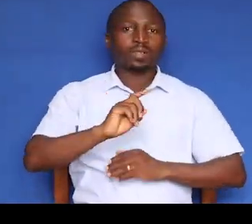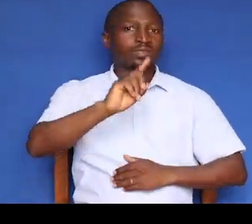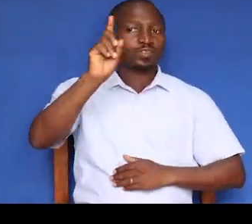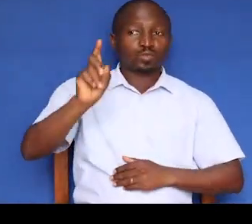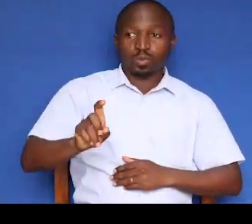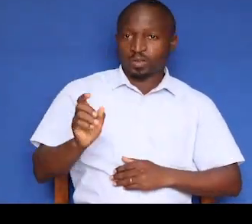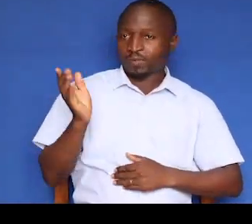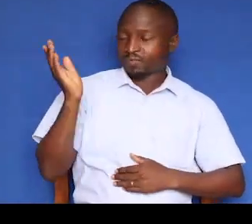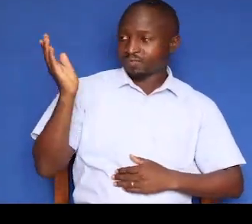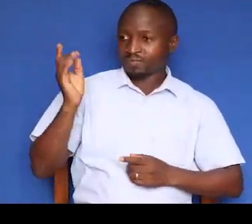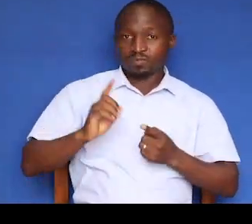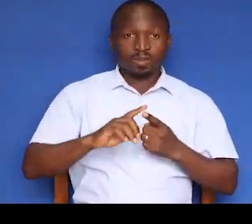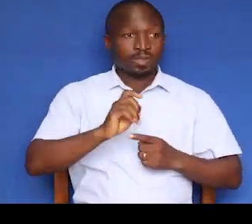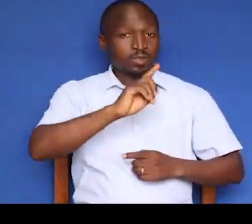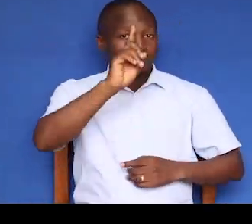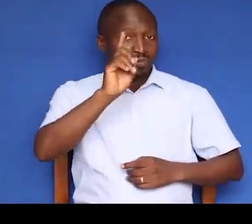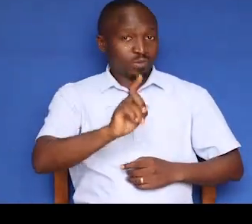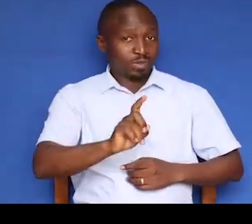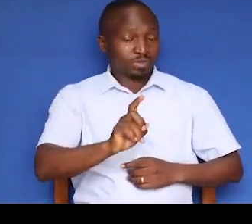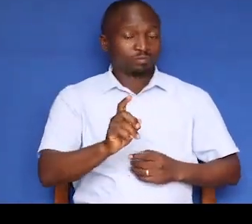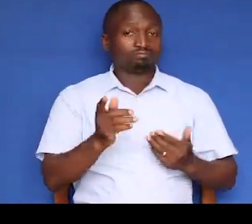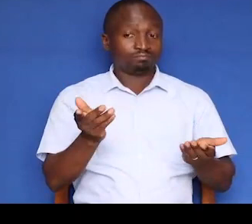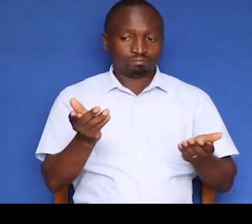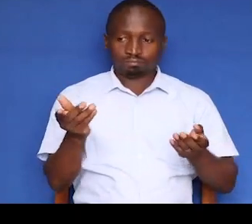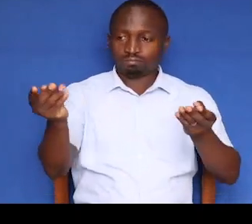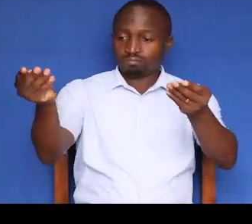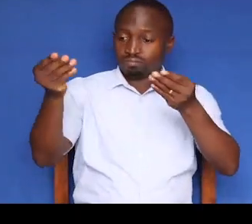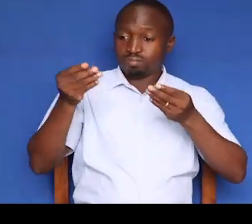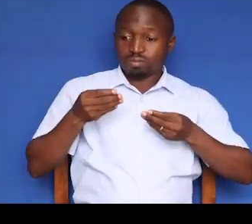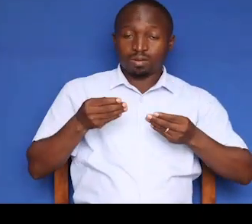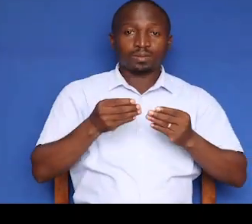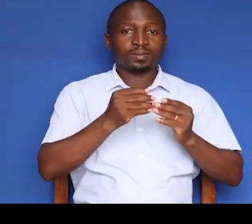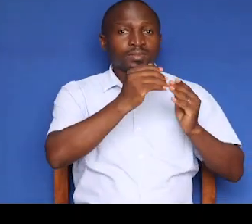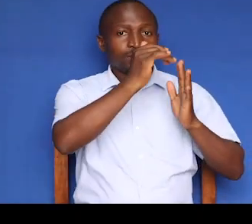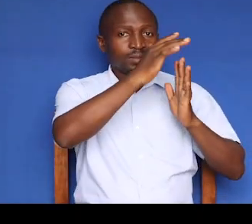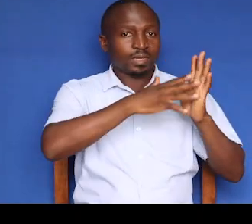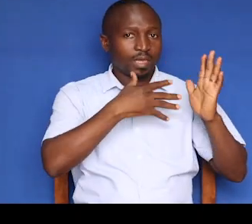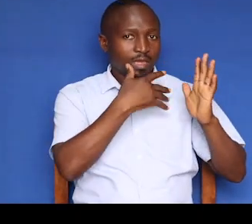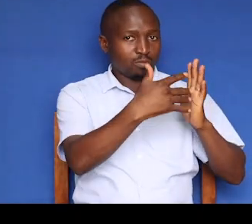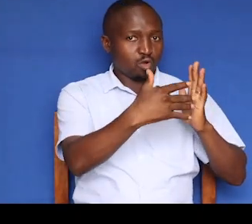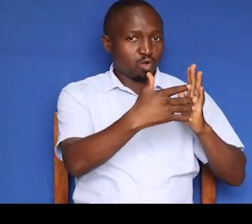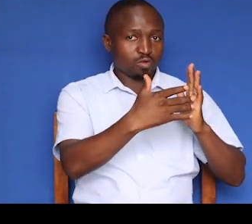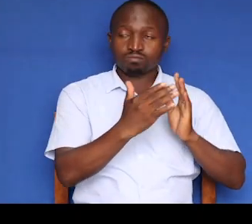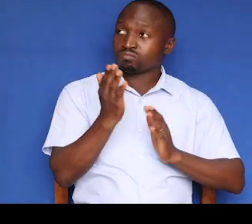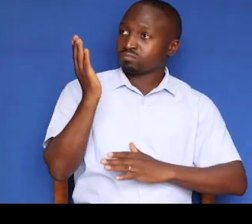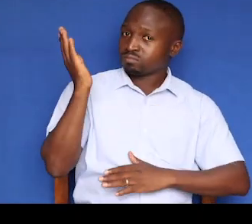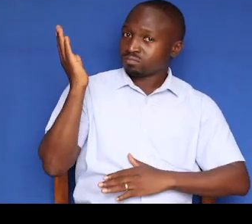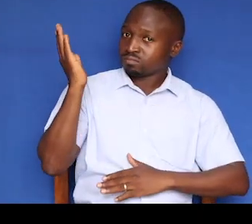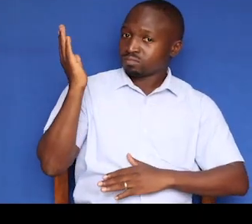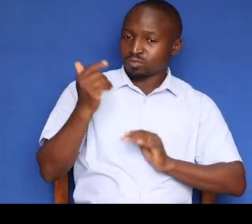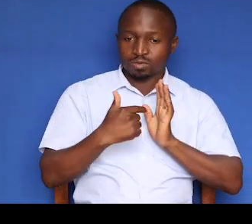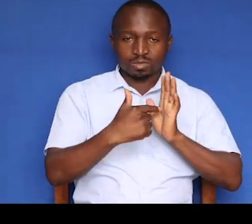our question. The question, we have given table which